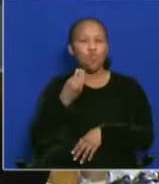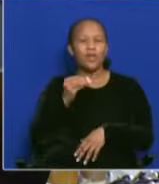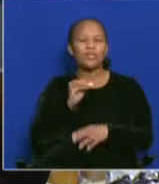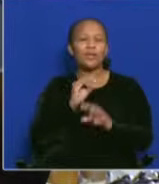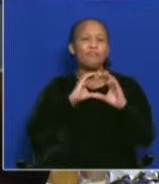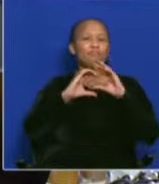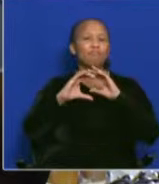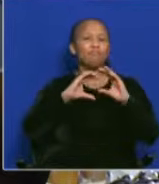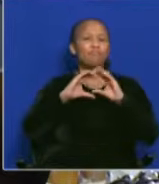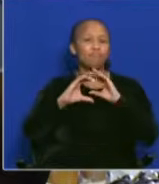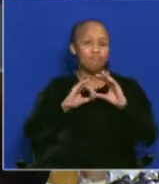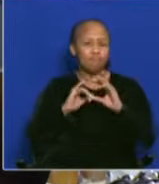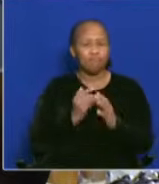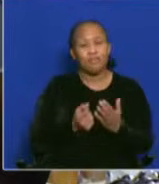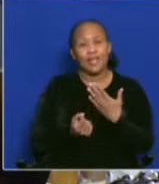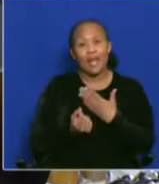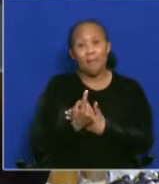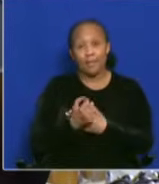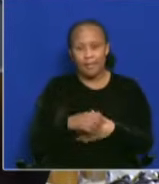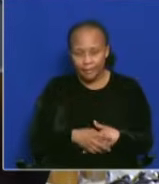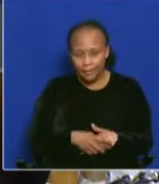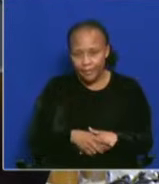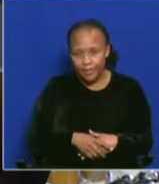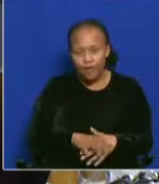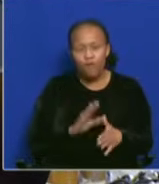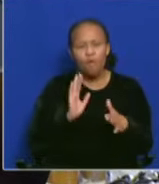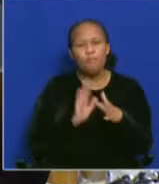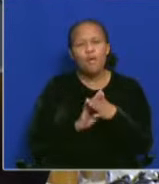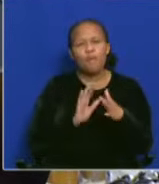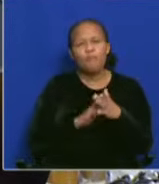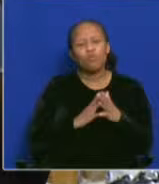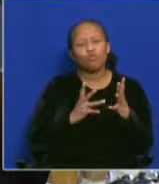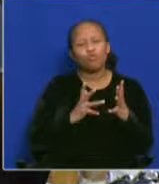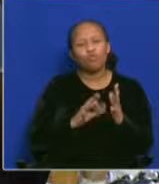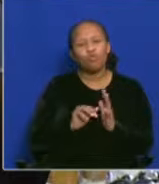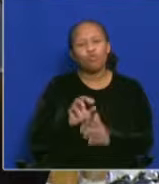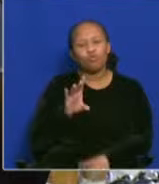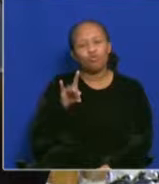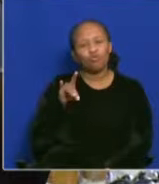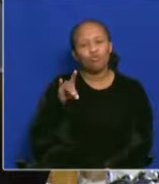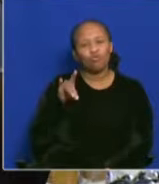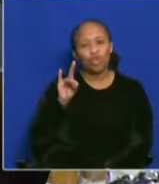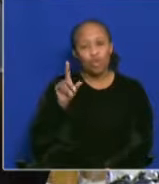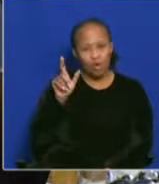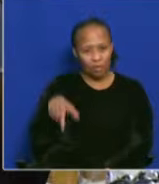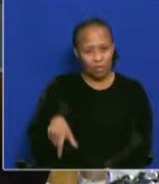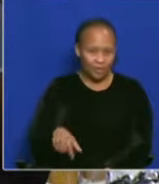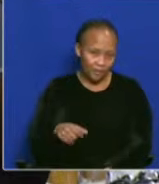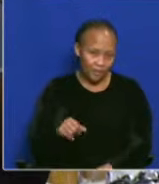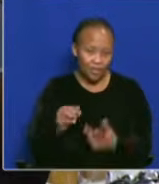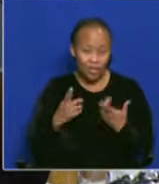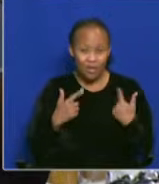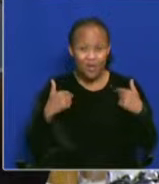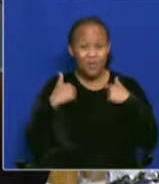And for that purpose, Chair, we provided a core bundle because